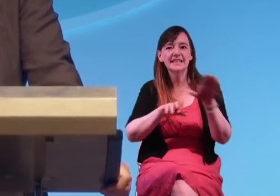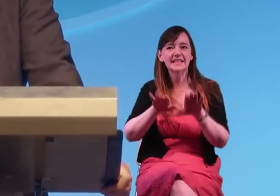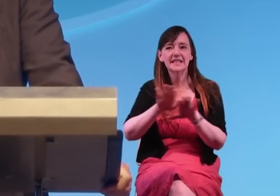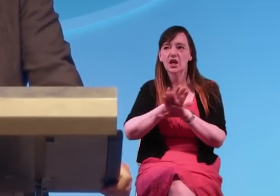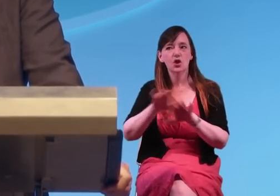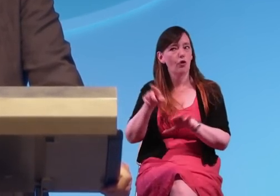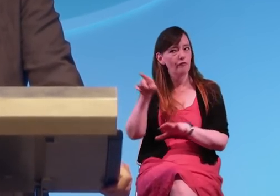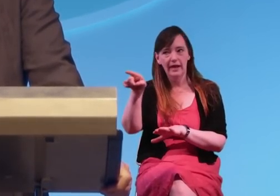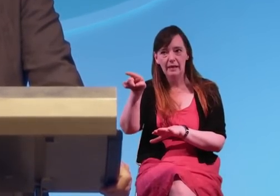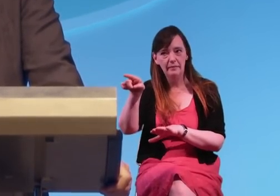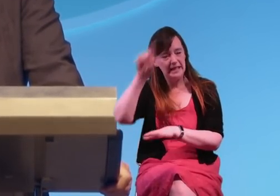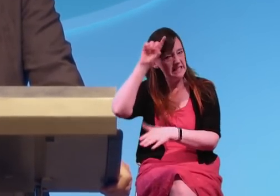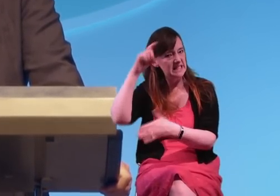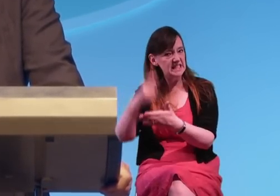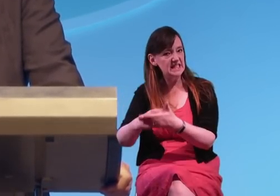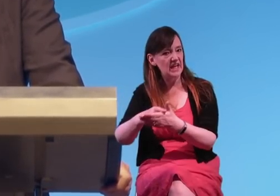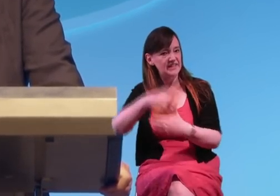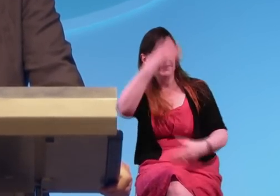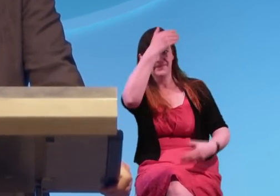his decision. And